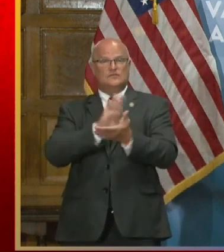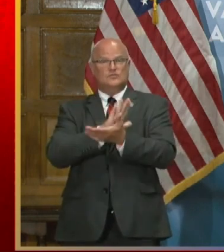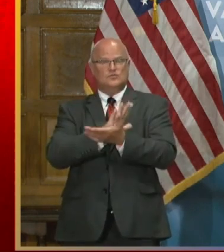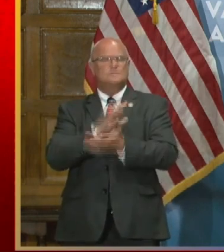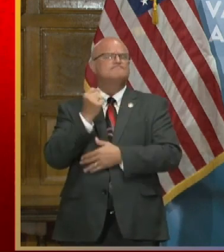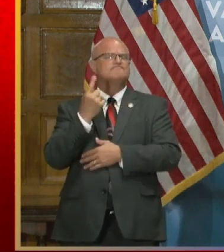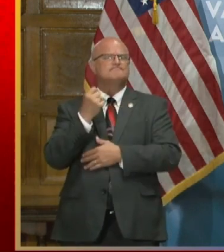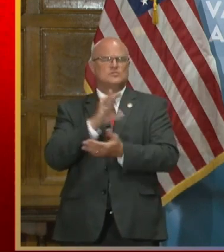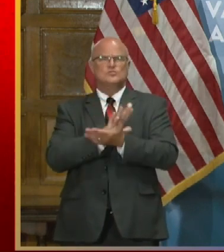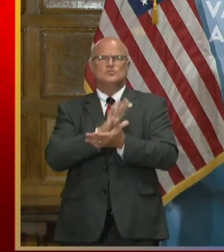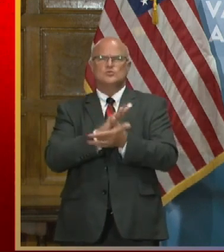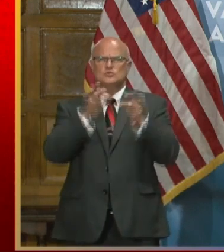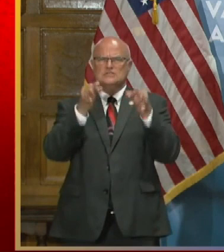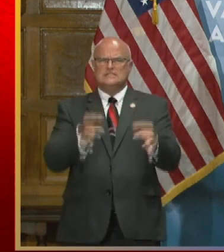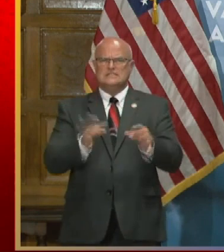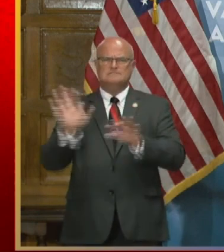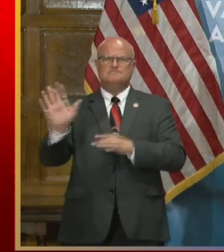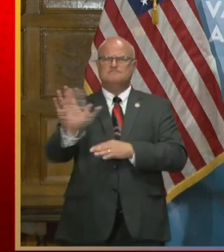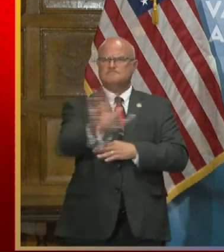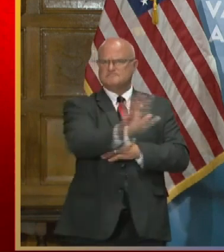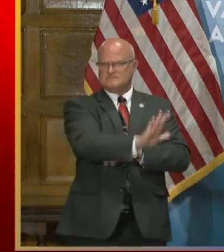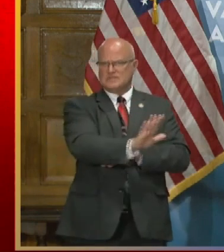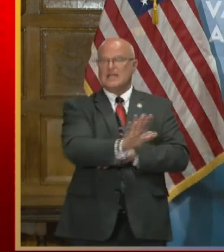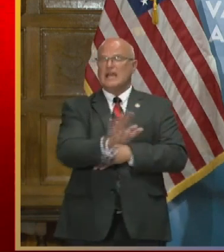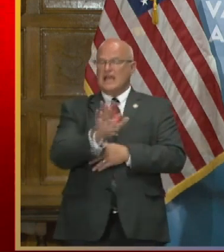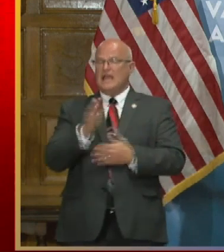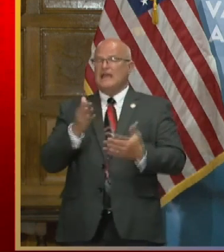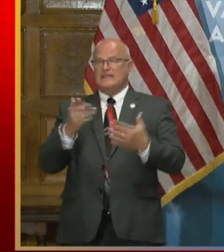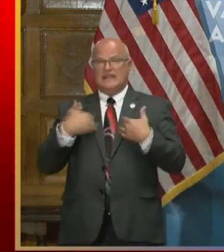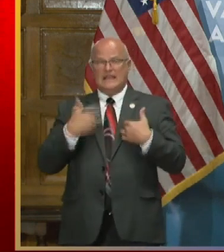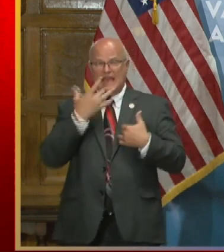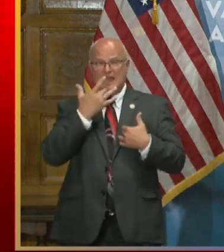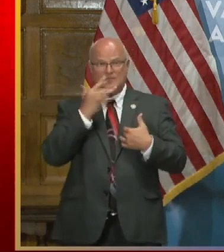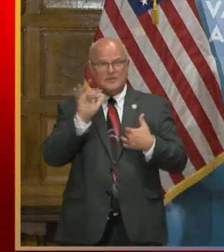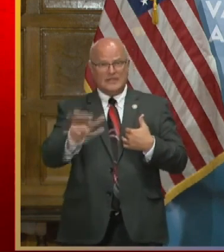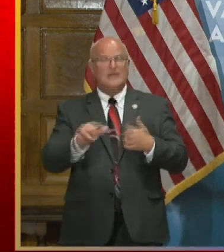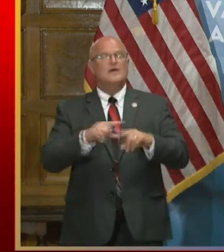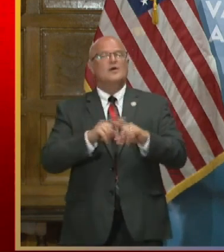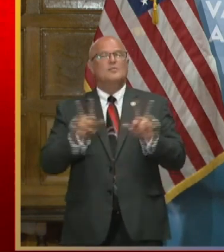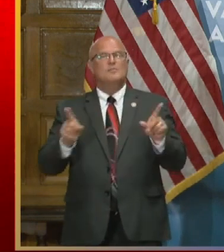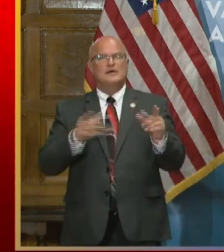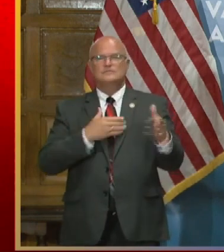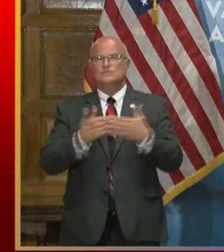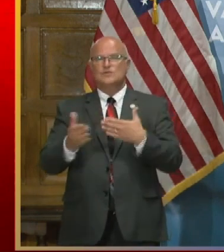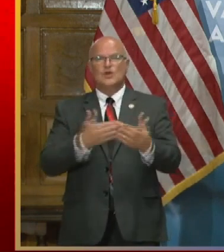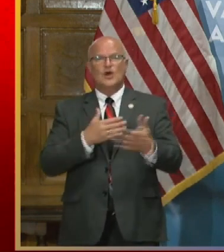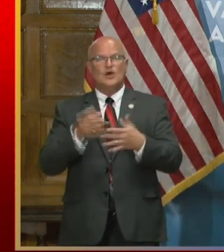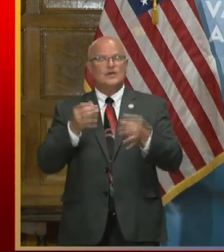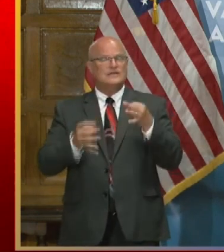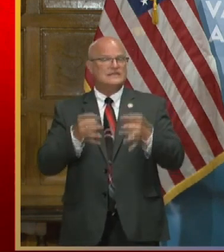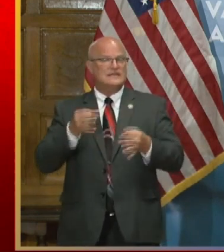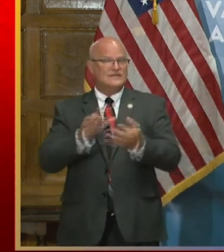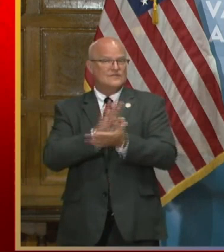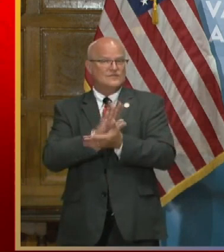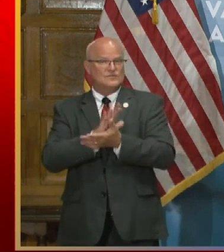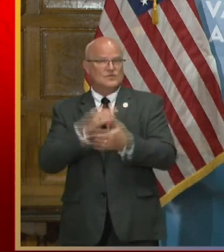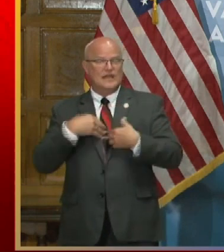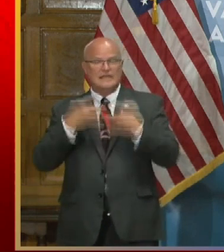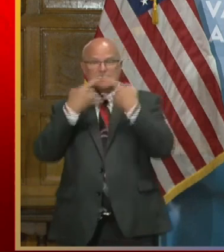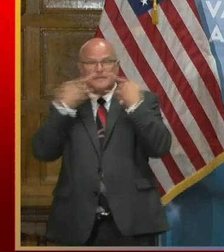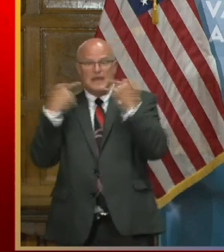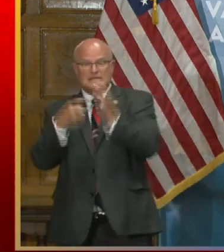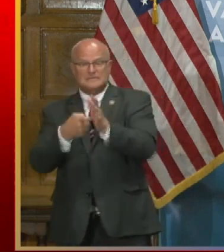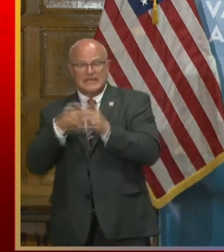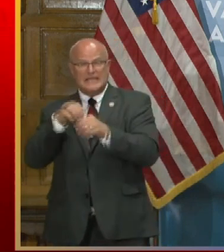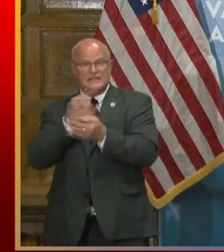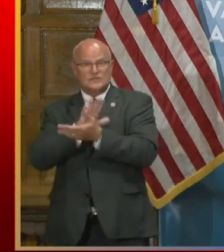that the schools are making different decisions, and that's the prerogative they have, but regardless of whether they have a mask